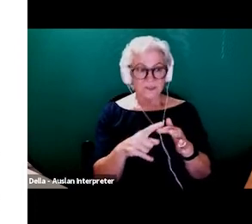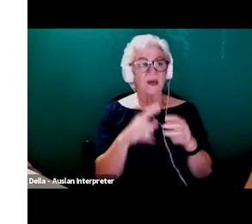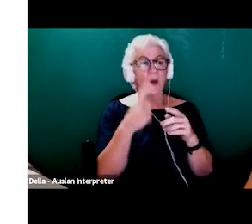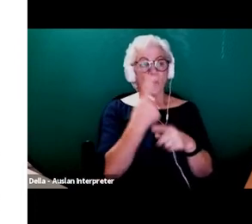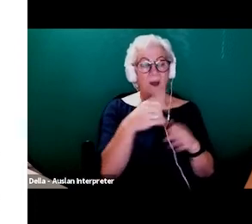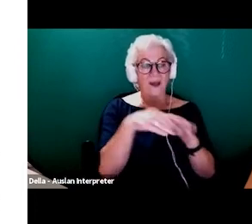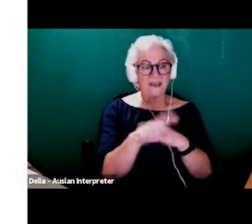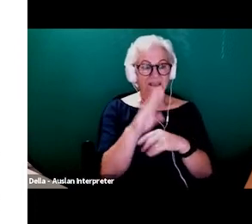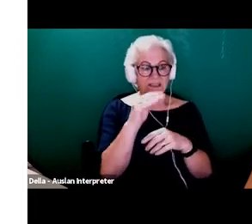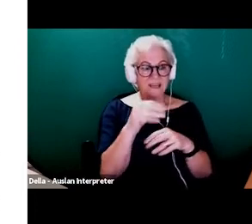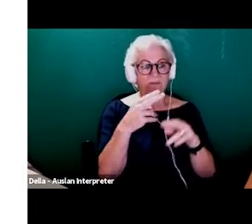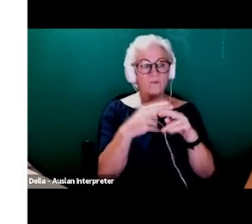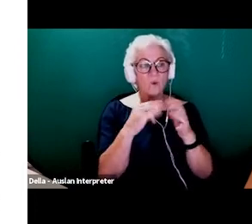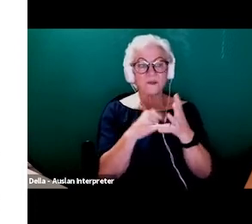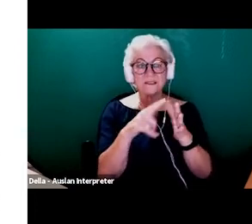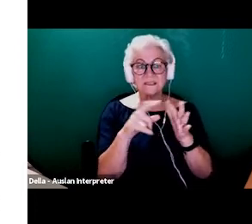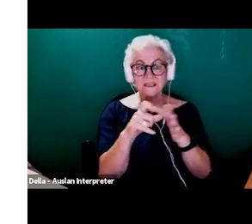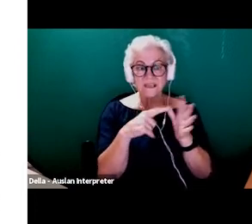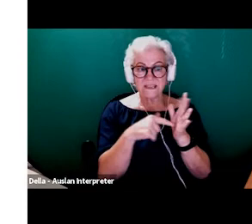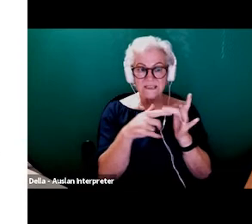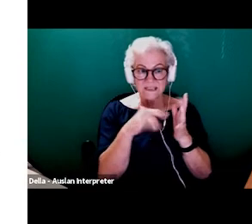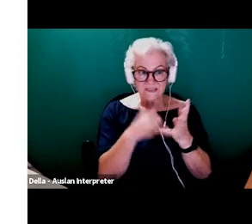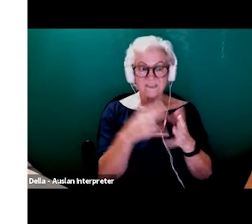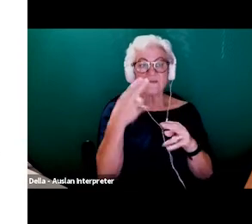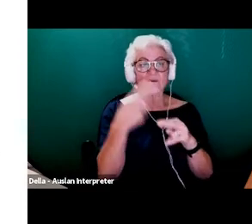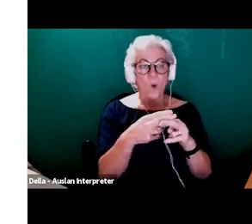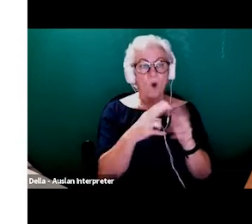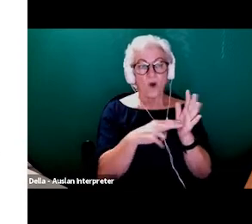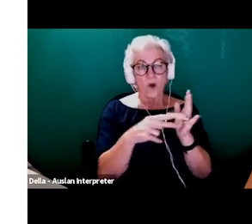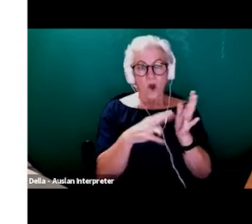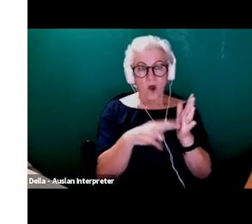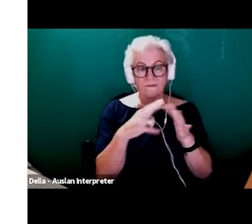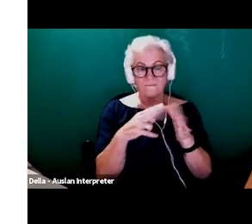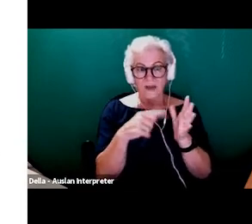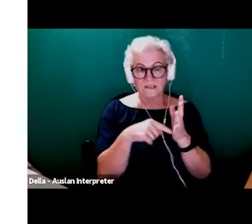overdoses for sedatives, and 1 in 8 non-fatal overdoses for stimulants.